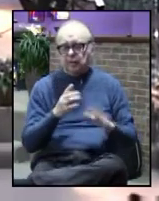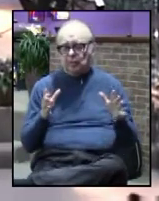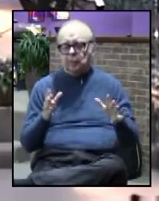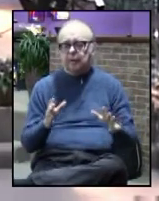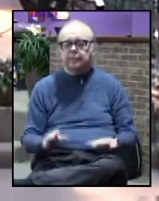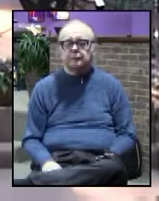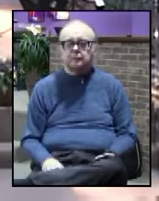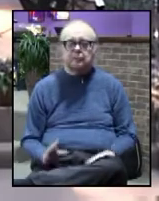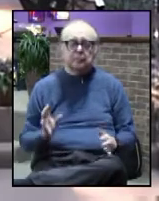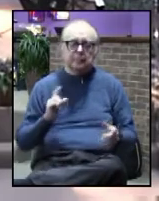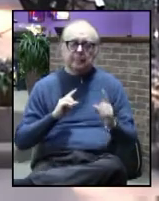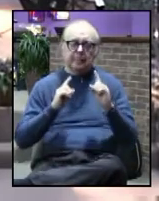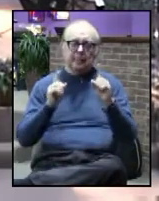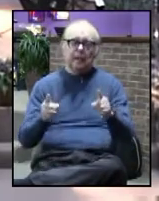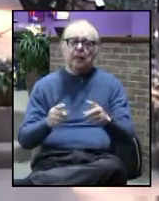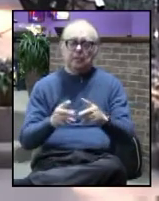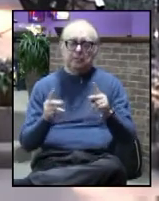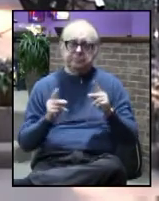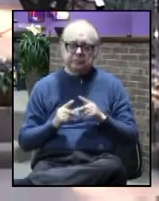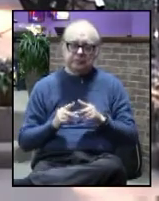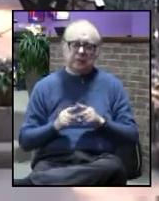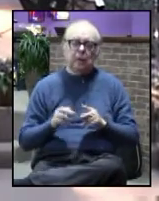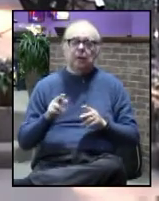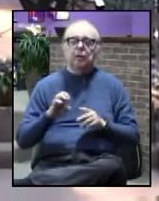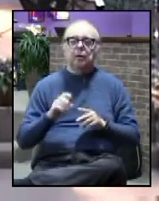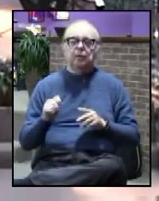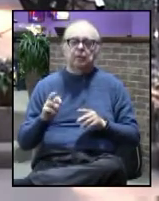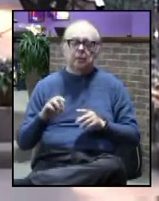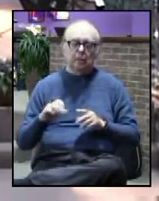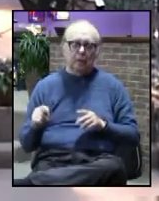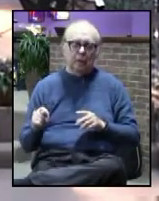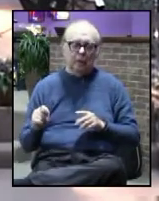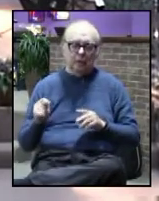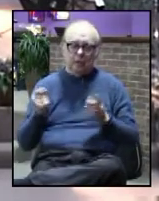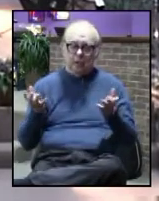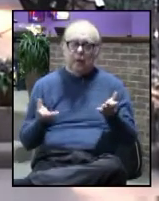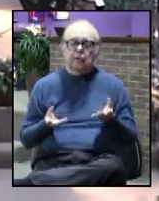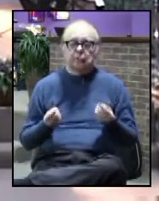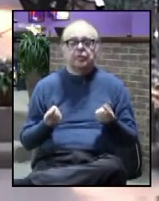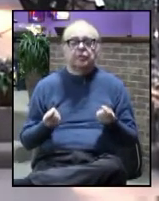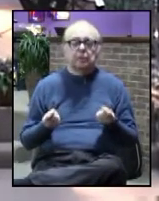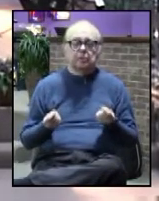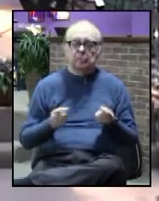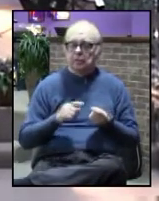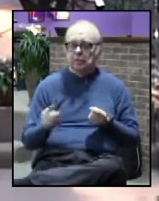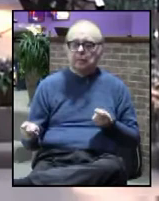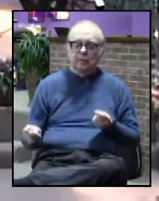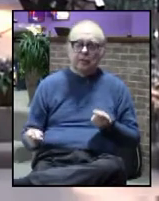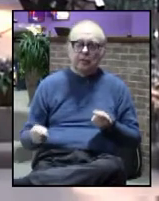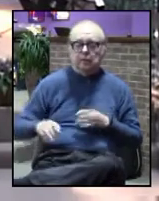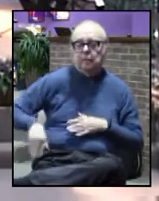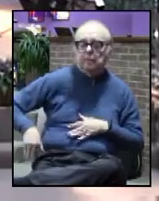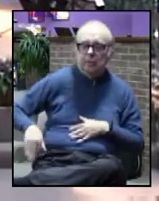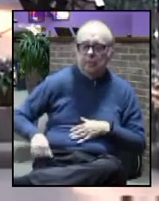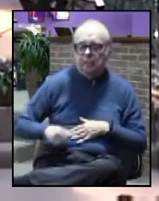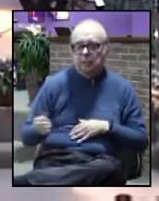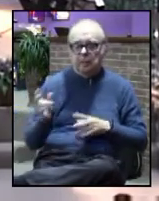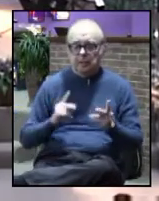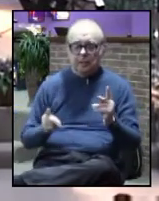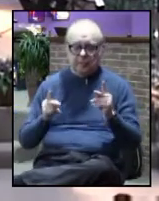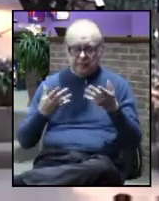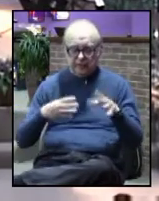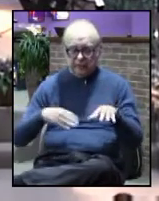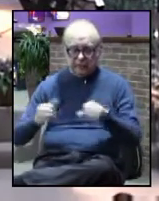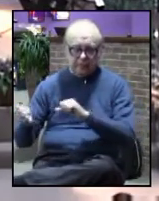because we go to the place, we rent the raft, and they say, okay, here's what we're going to do. You guys are late. The other people have